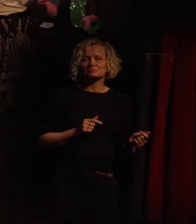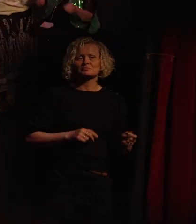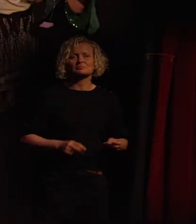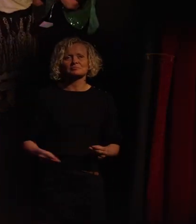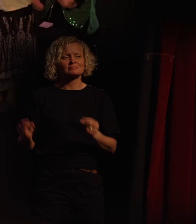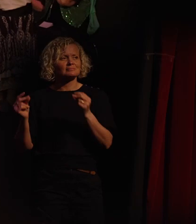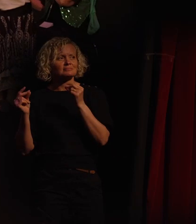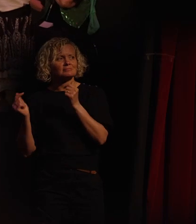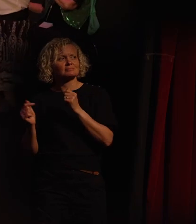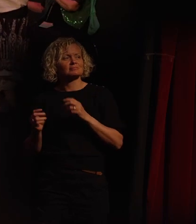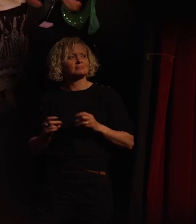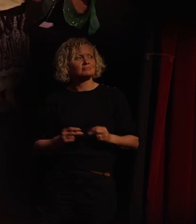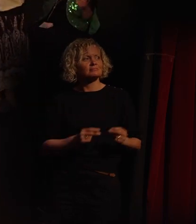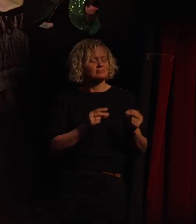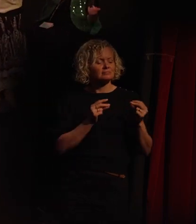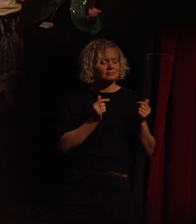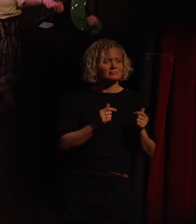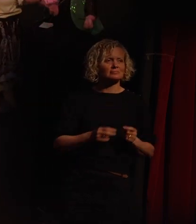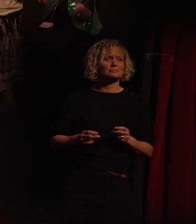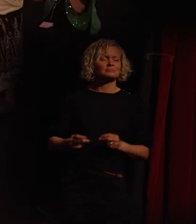Come on.